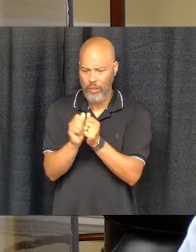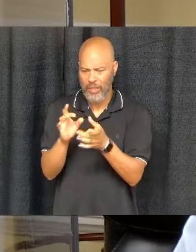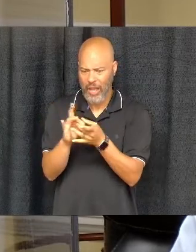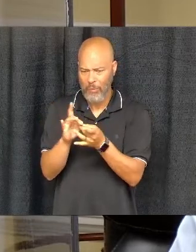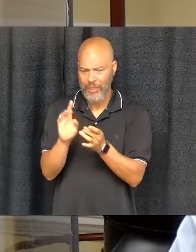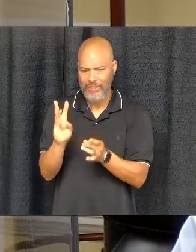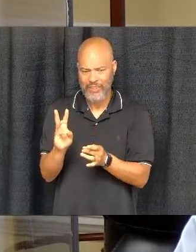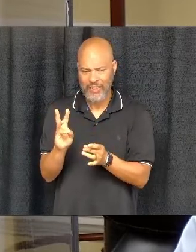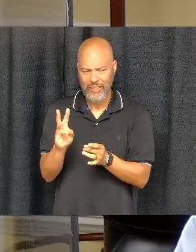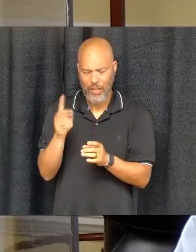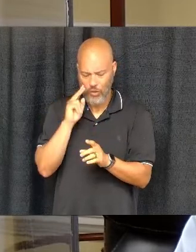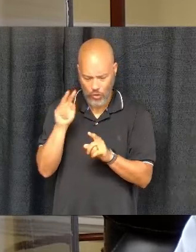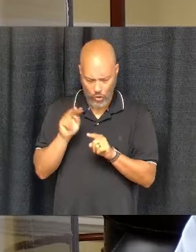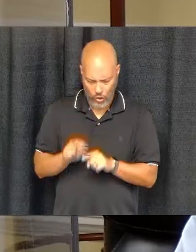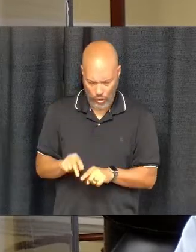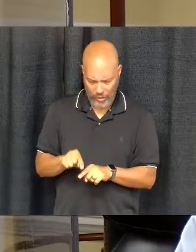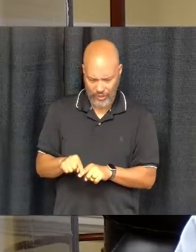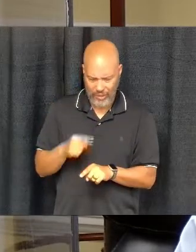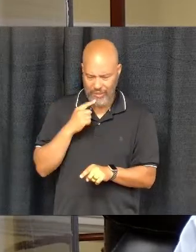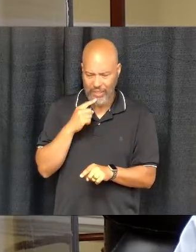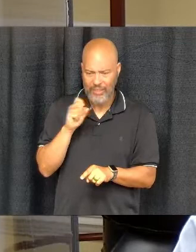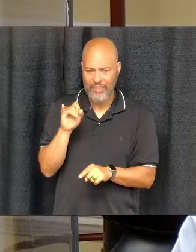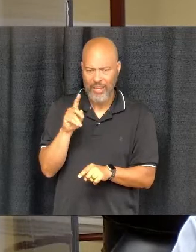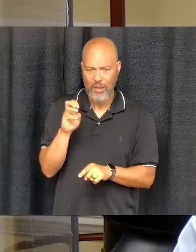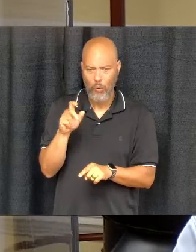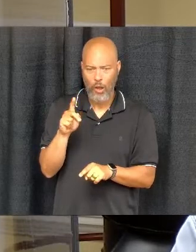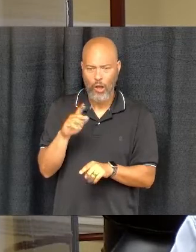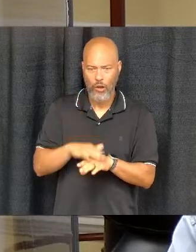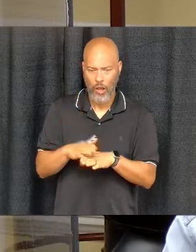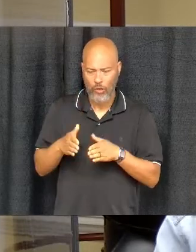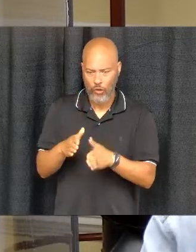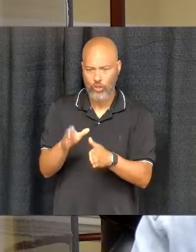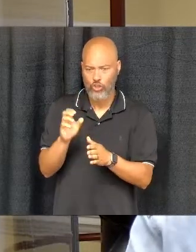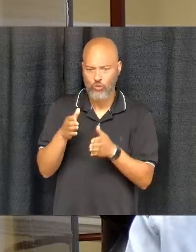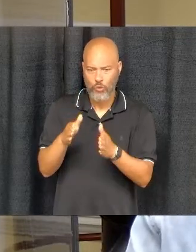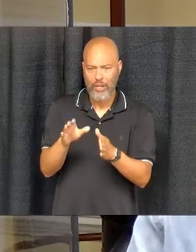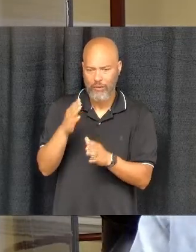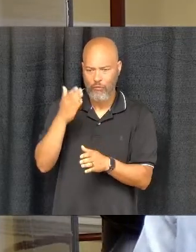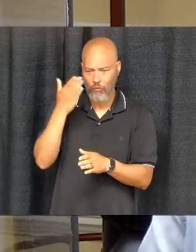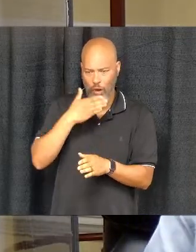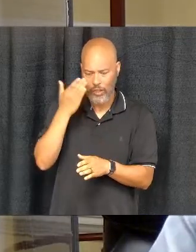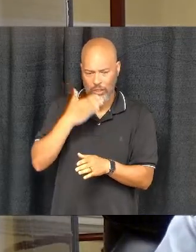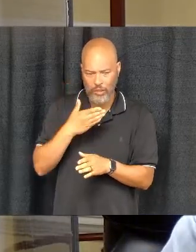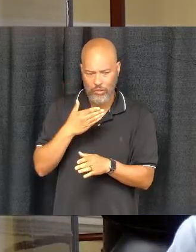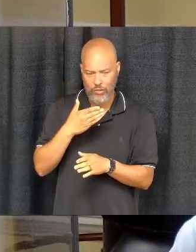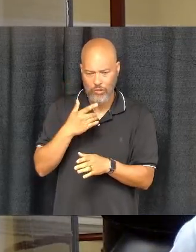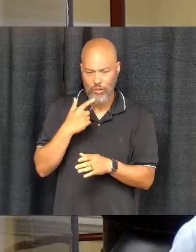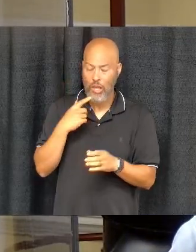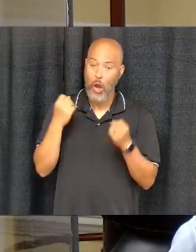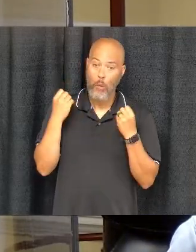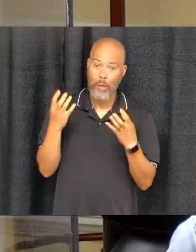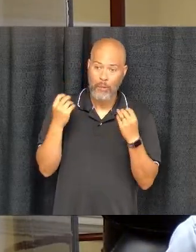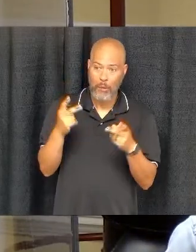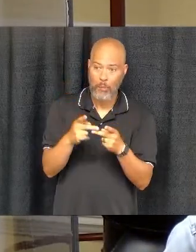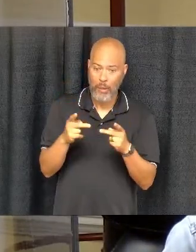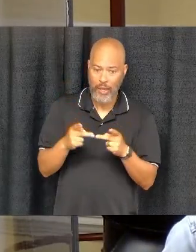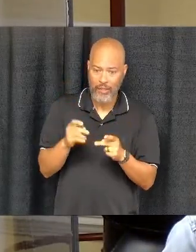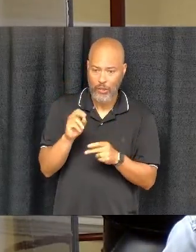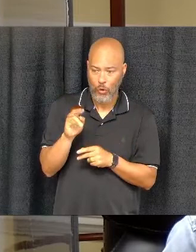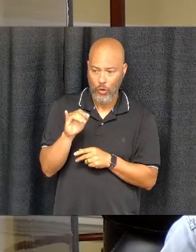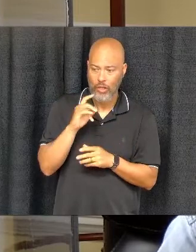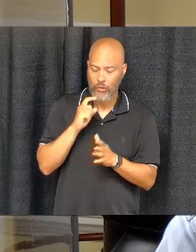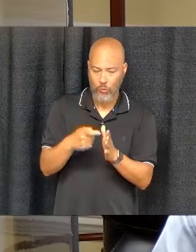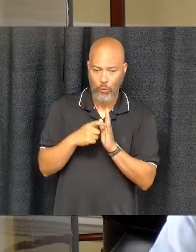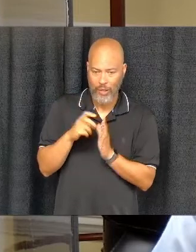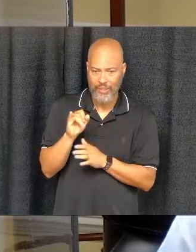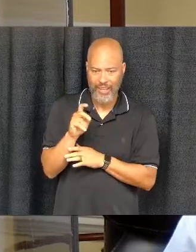6, and then you come down here and it says sidewalks along street frontage. There are many places in our ordinances that